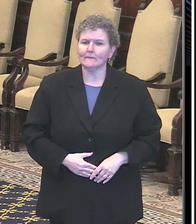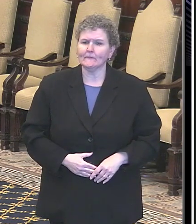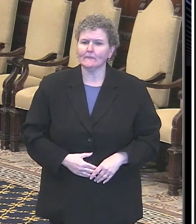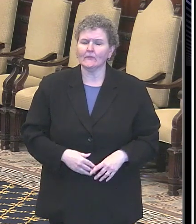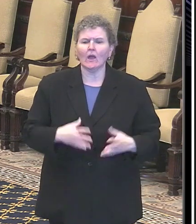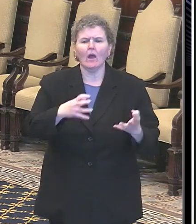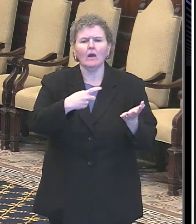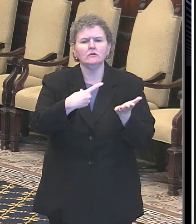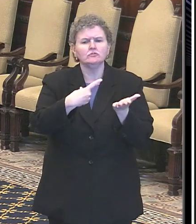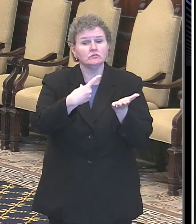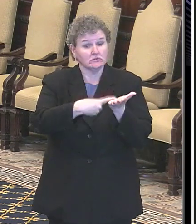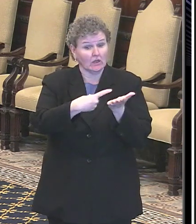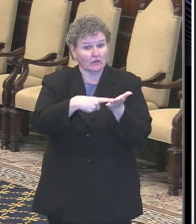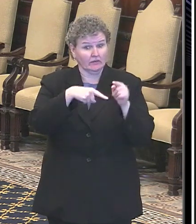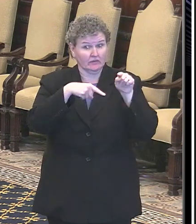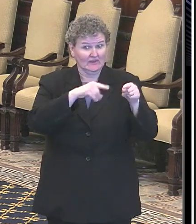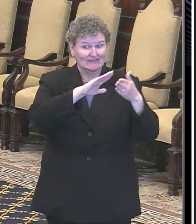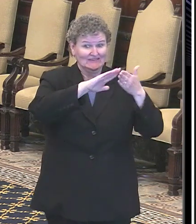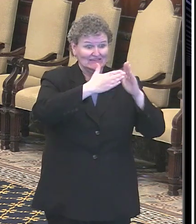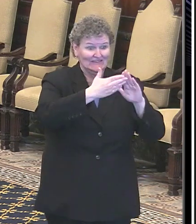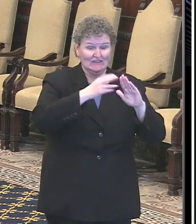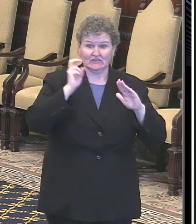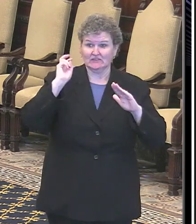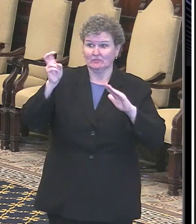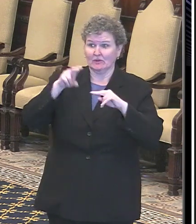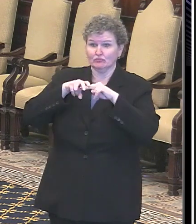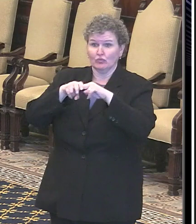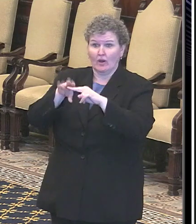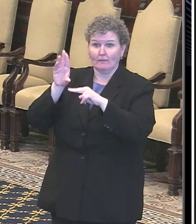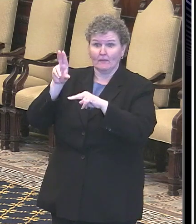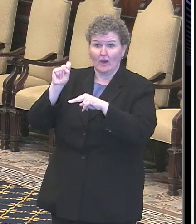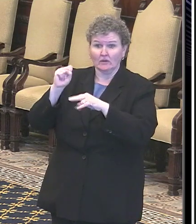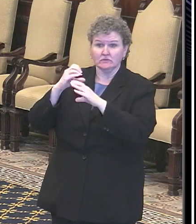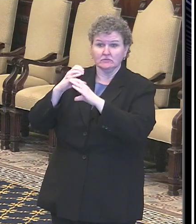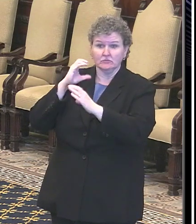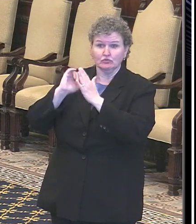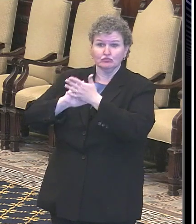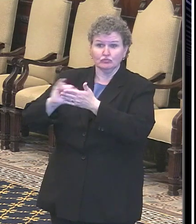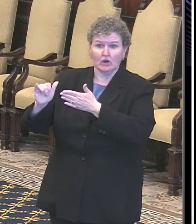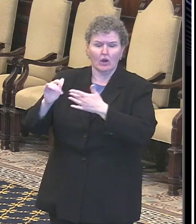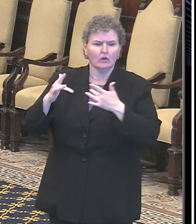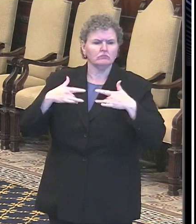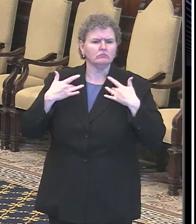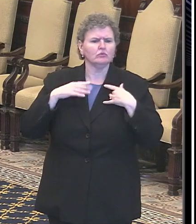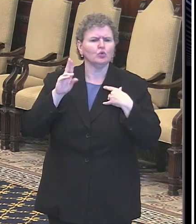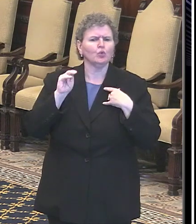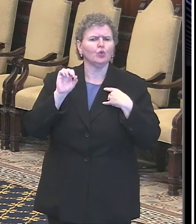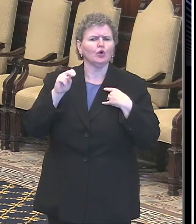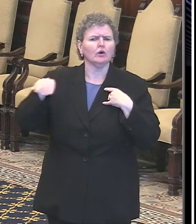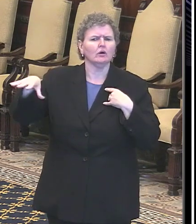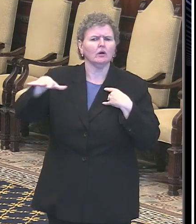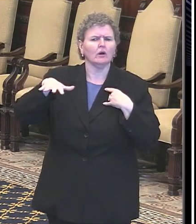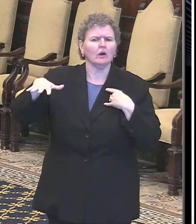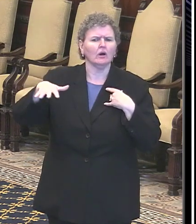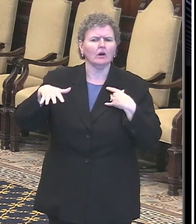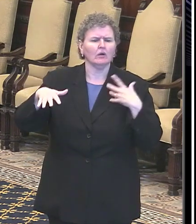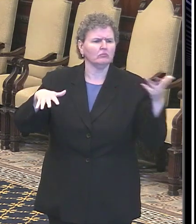the city, SEPTA, and the workers union? That's been resolved. It was resolved